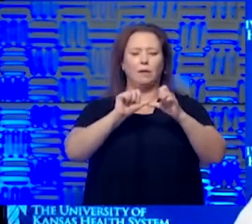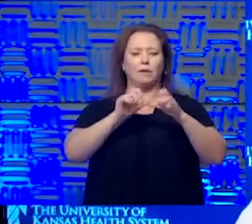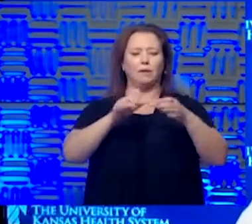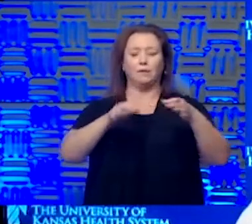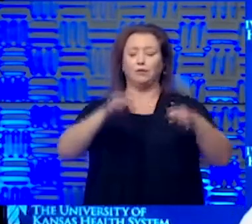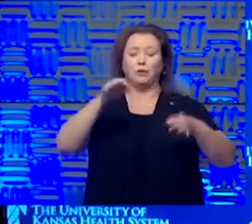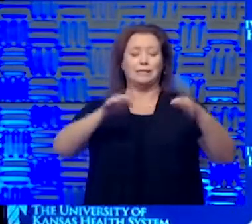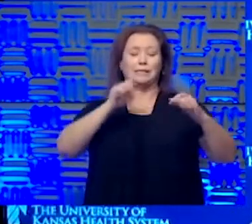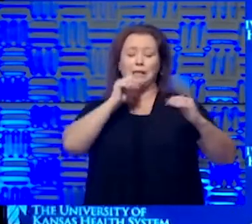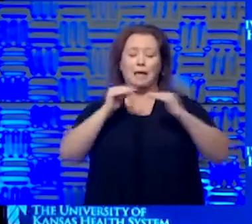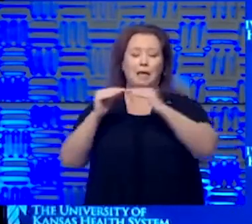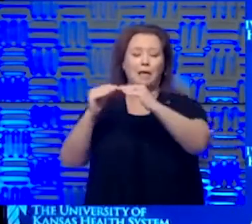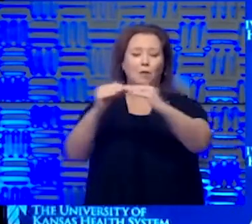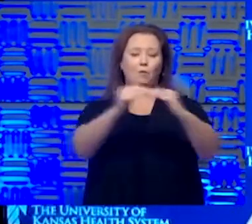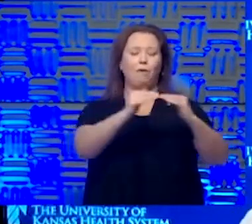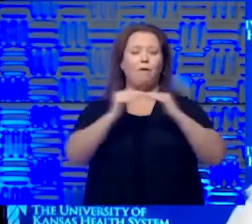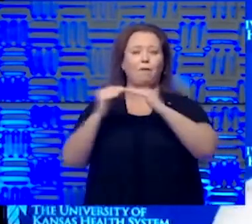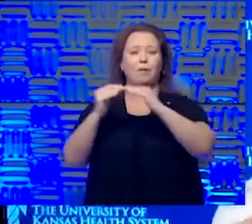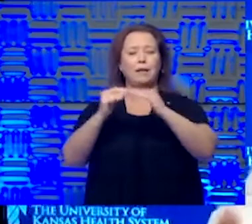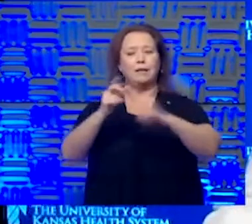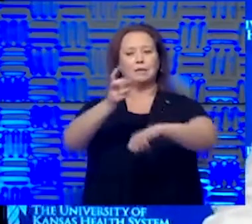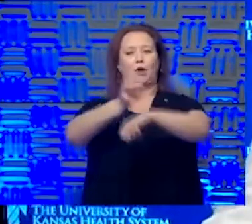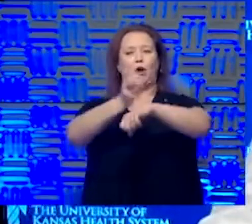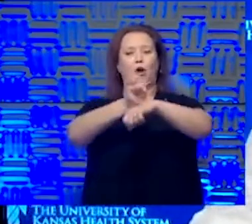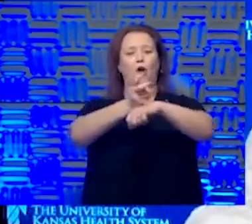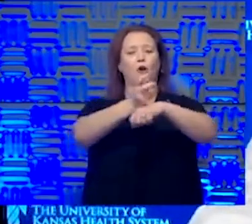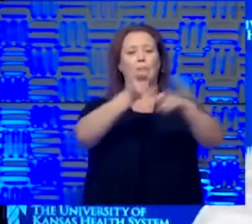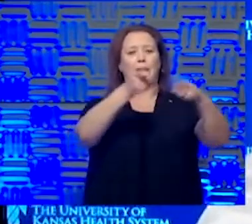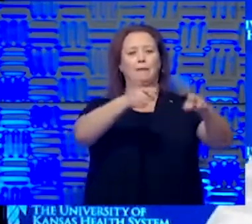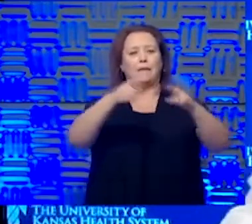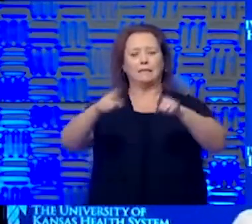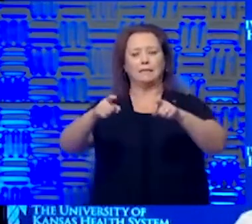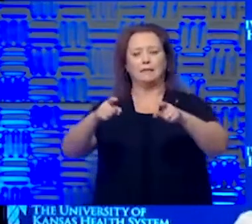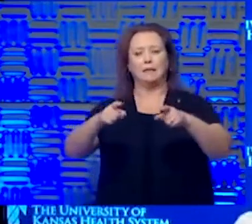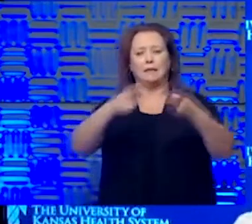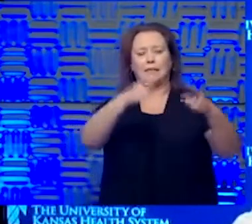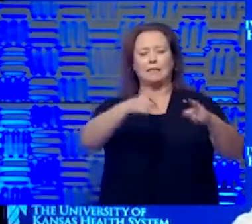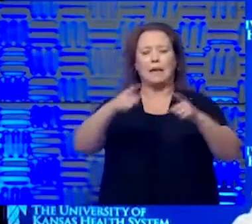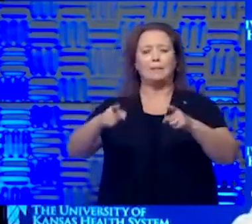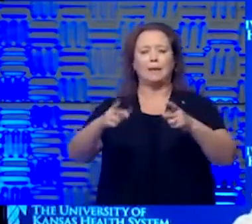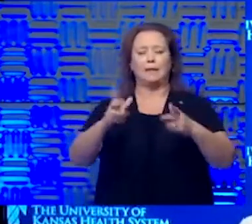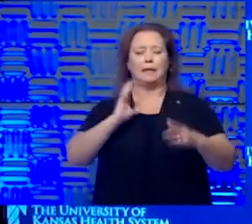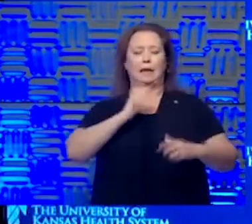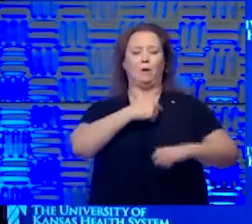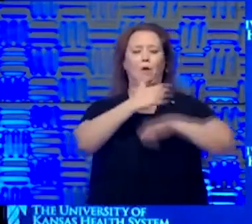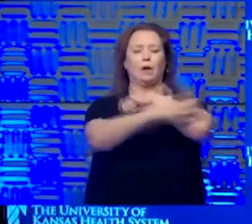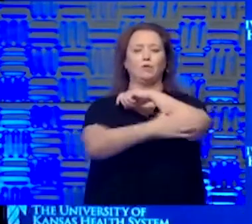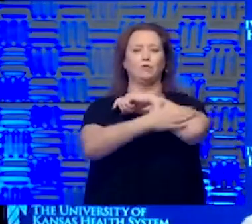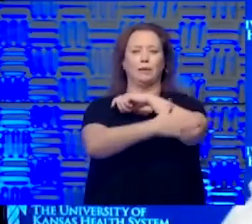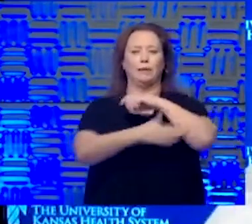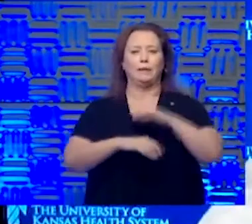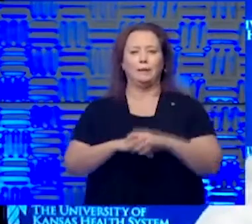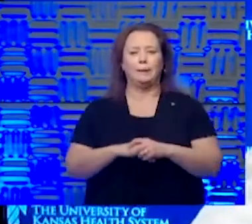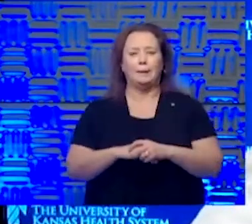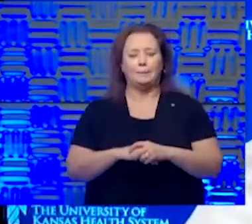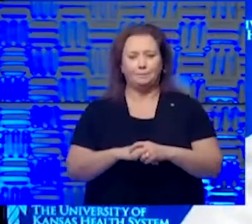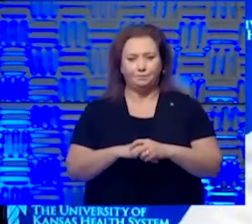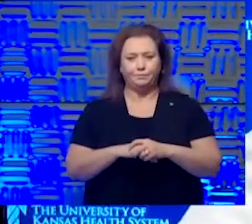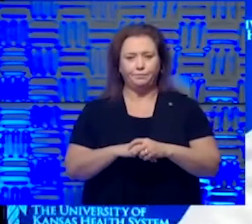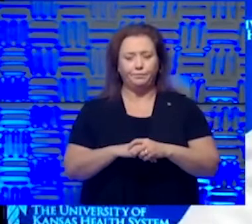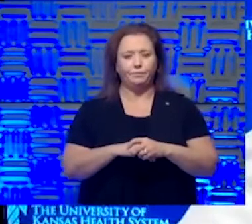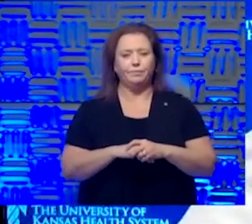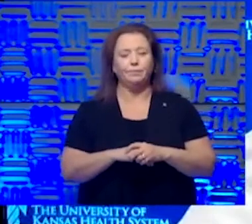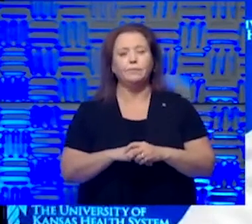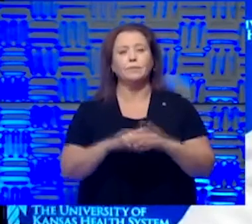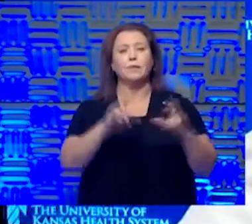us to some of the difficult events that we're seeing unfold in multiple communities in our country. There are questions that are kind of